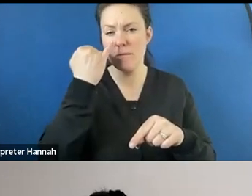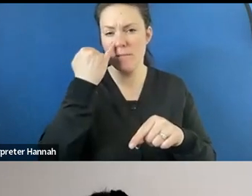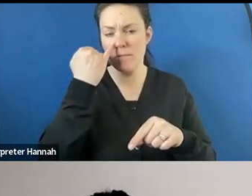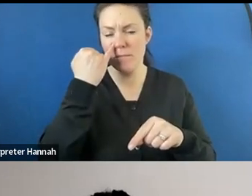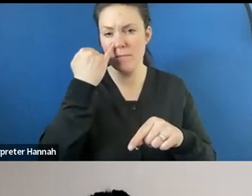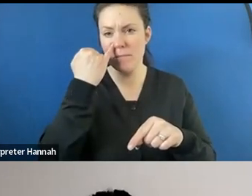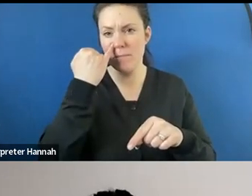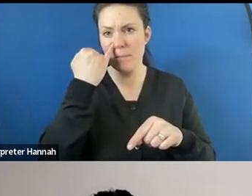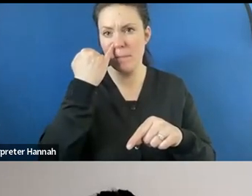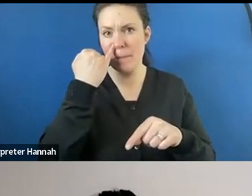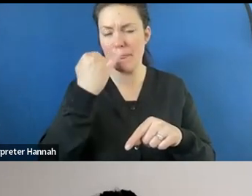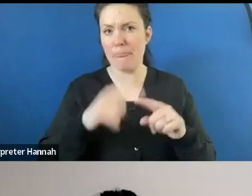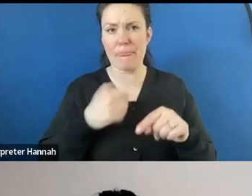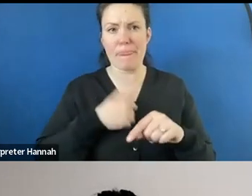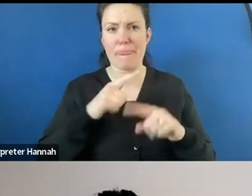much.